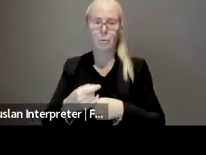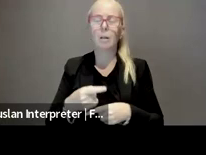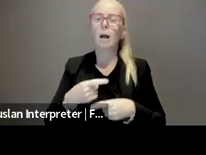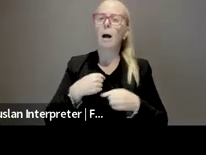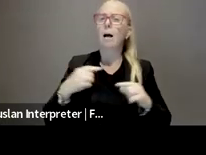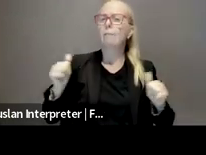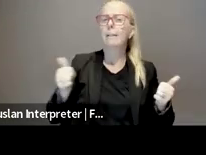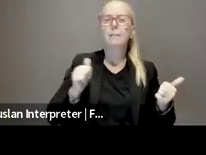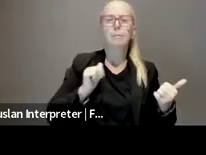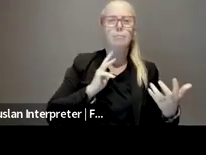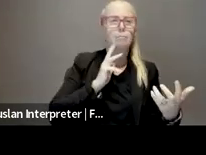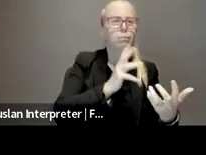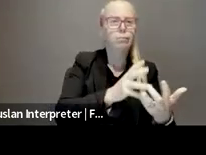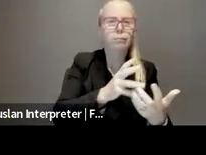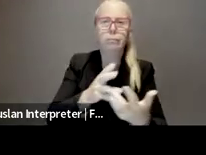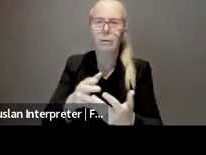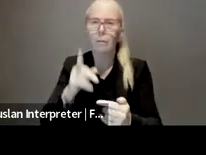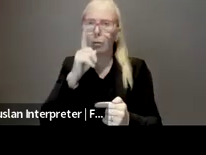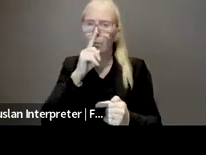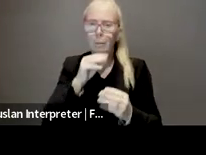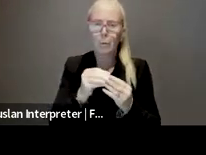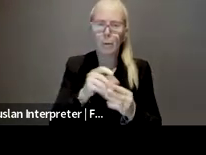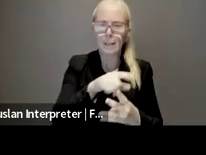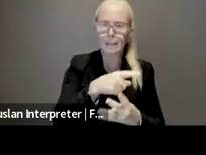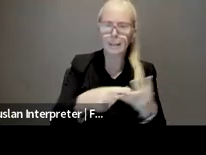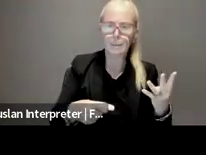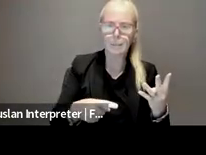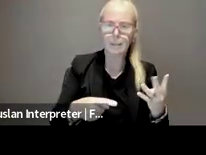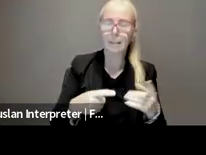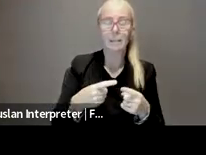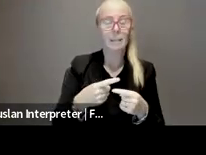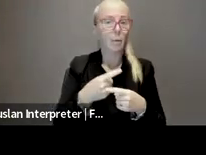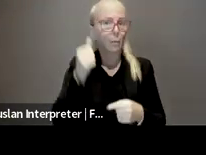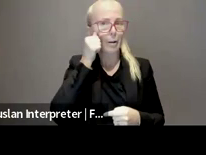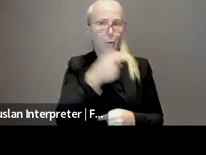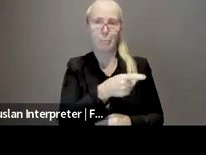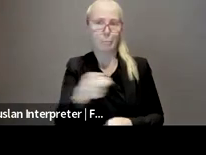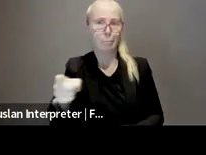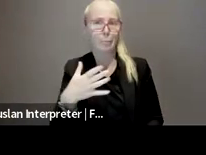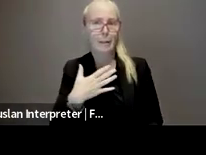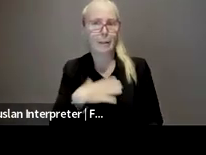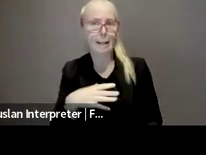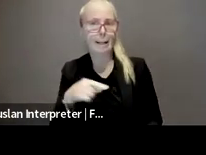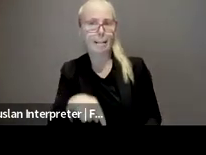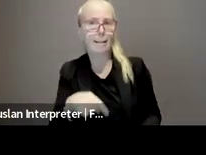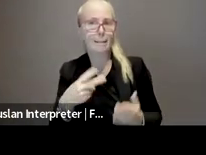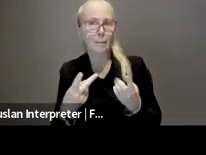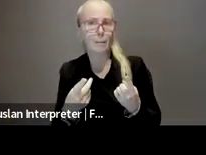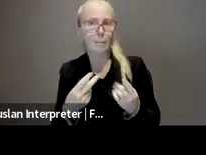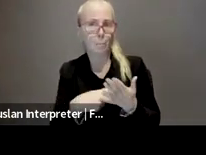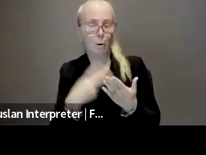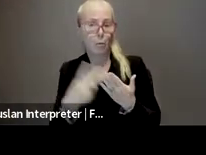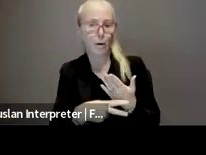a clear demand for our product. We are the winners of the Global Be Changemaker 2023 competition with